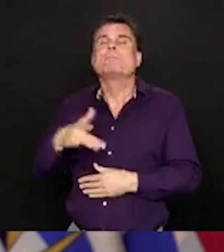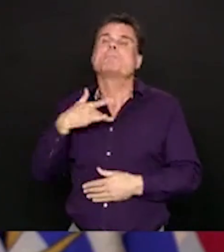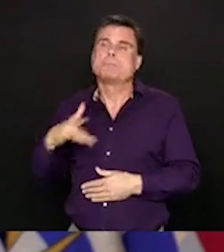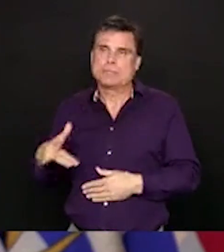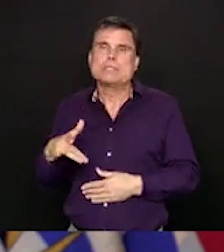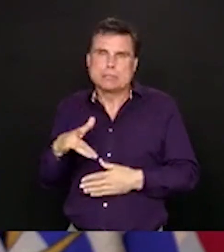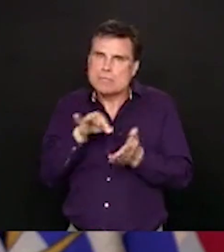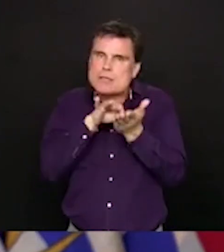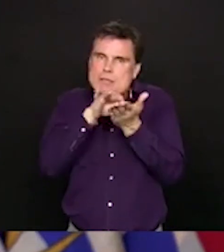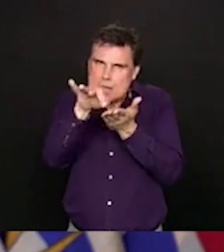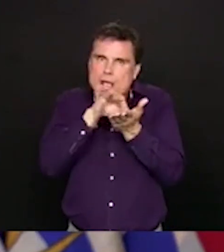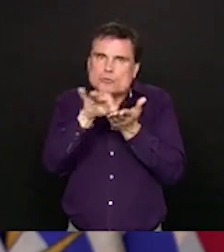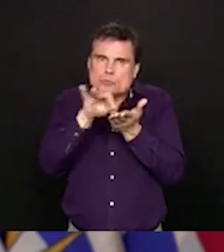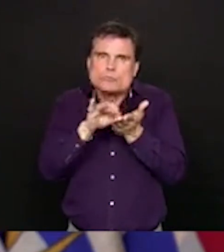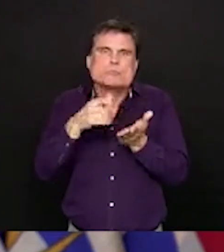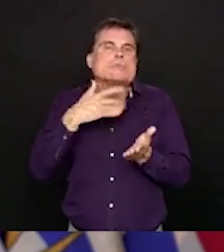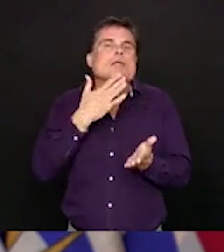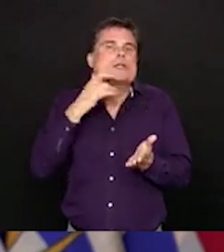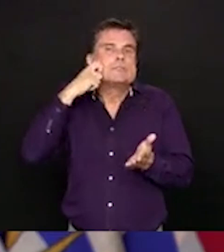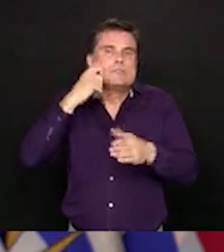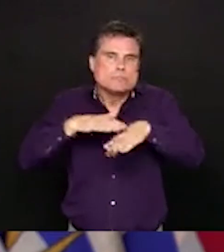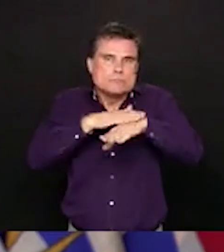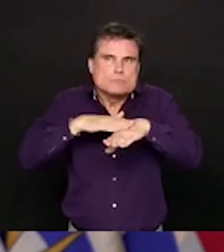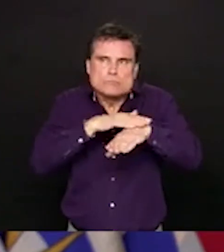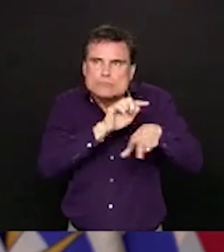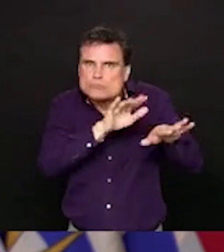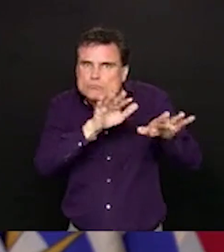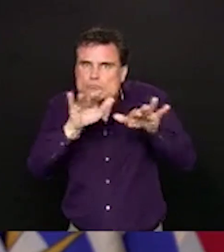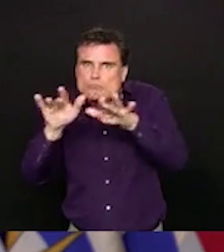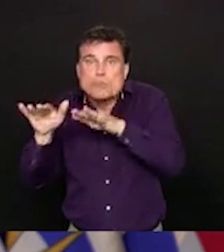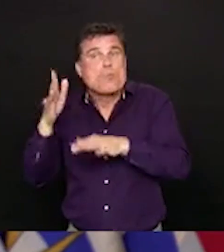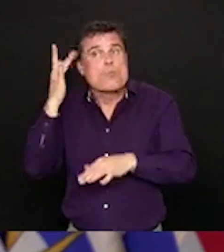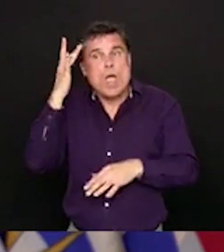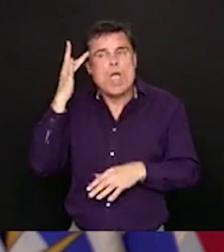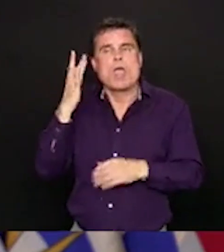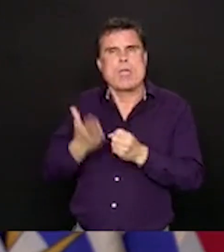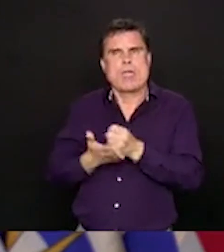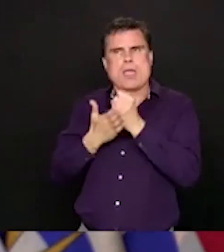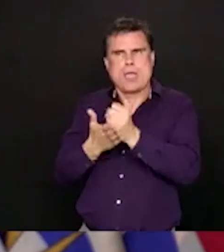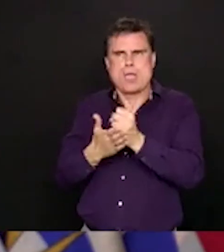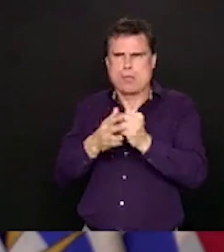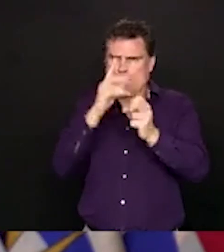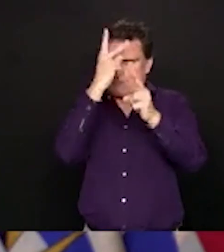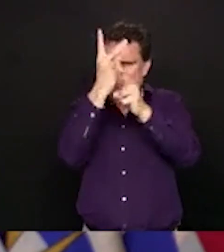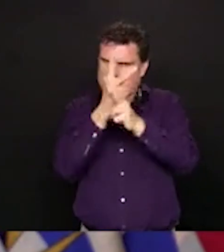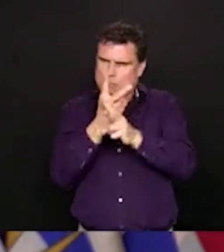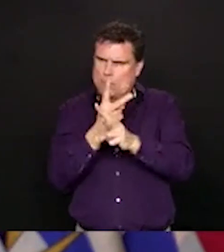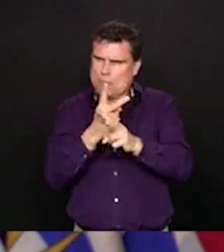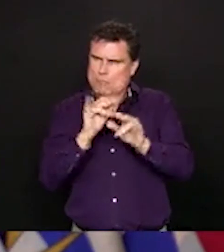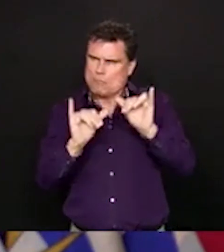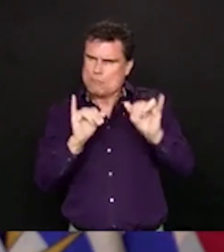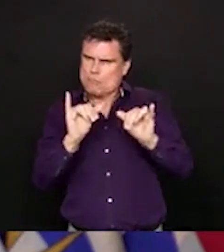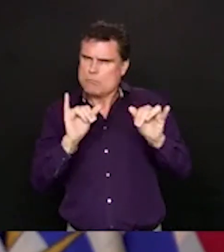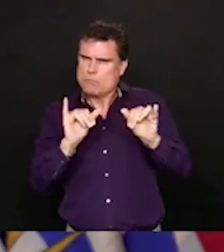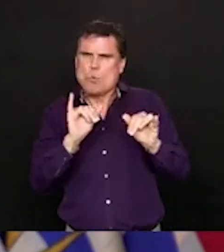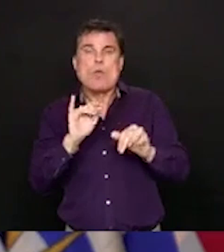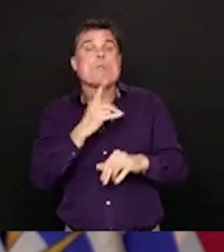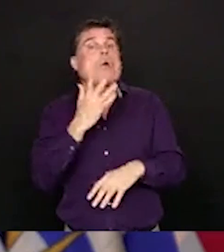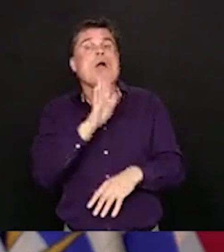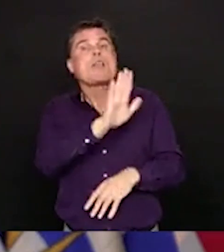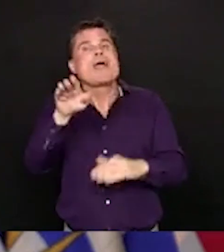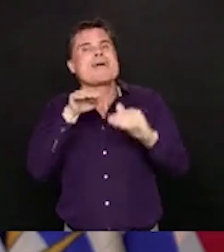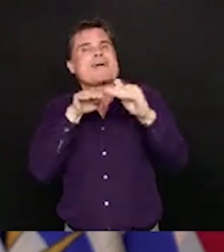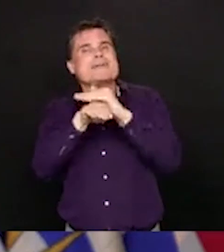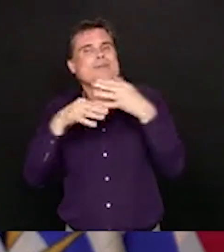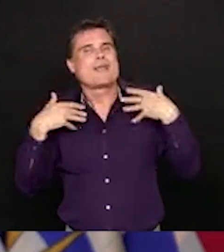discussing. One of the areas that we are collecting that information, will continue to, is the work that we're doing in the unintended